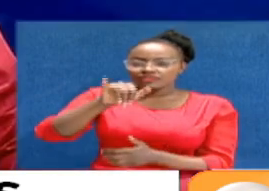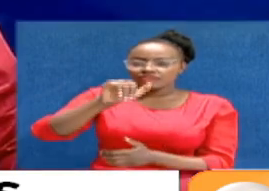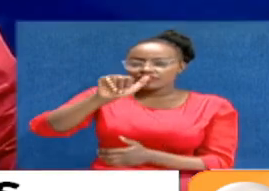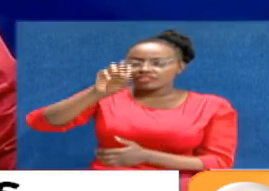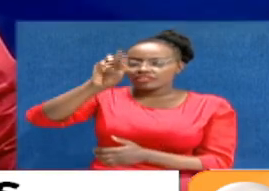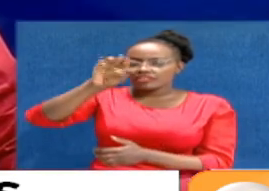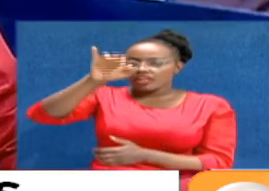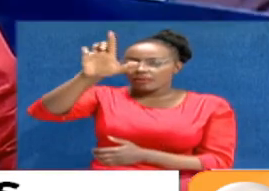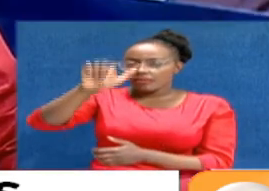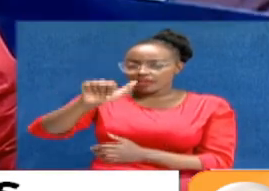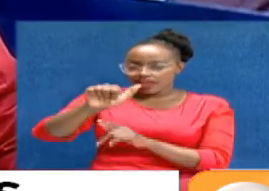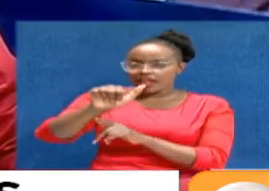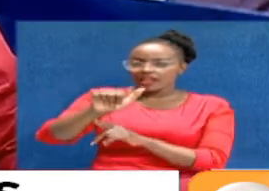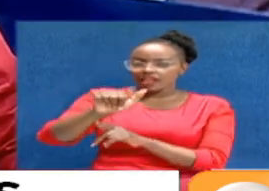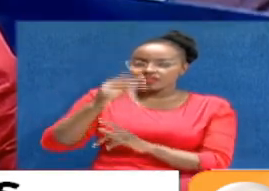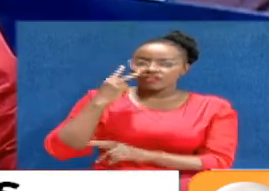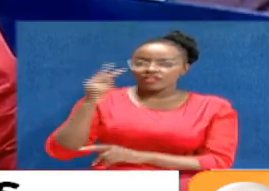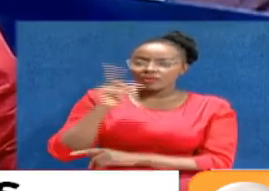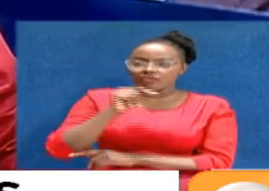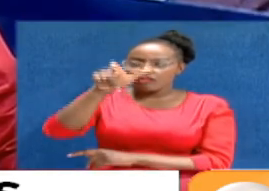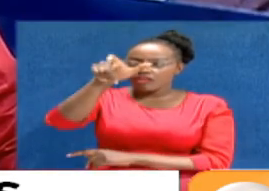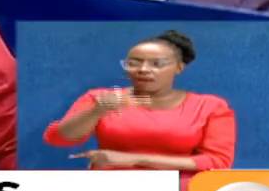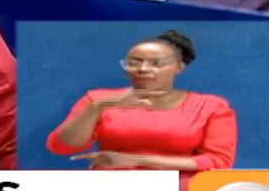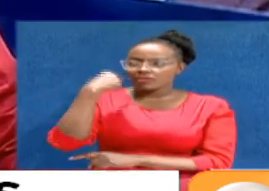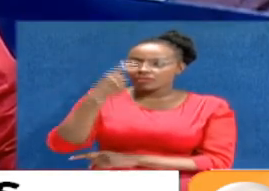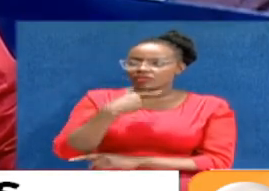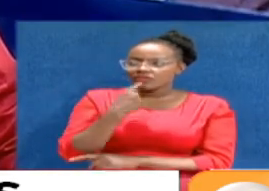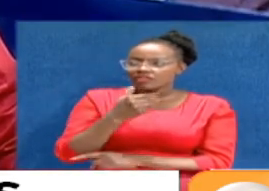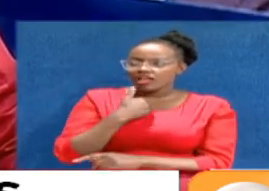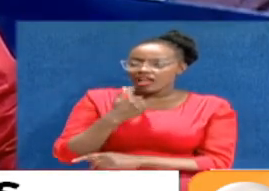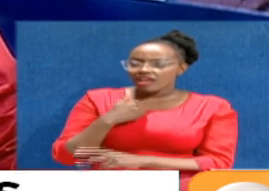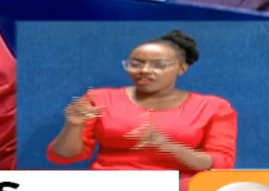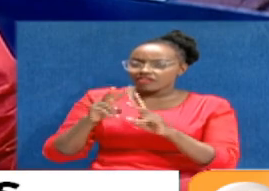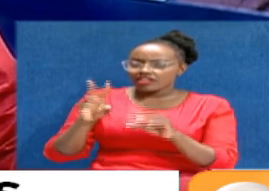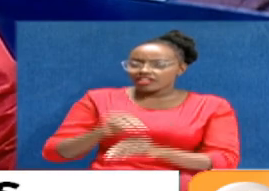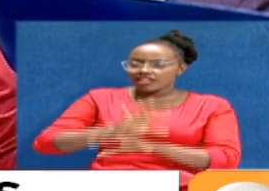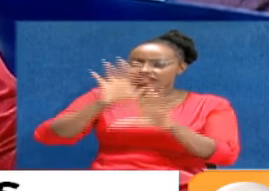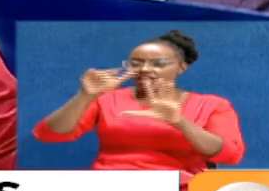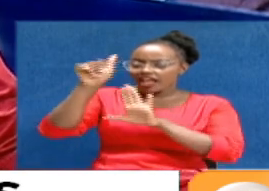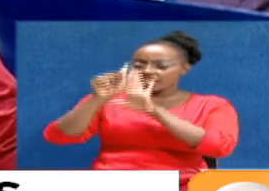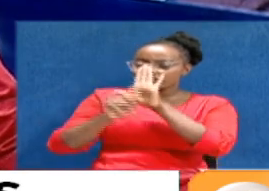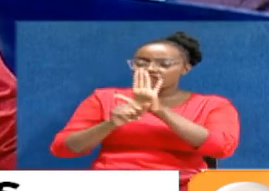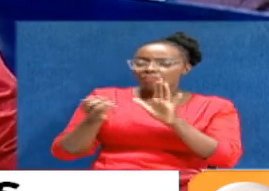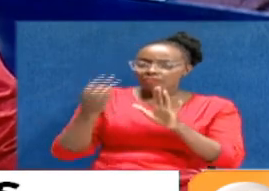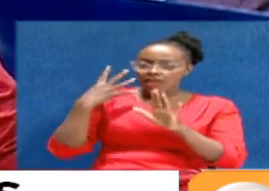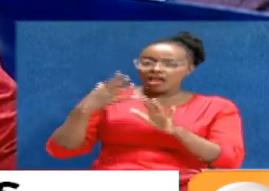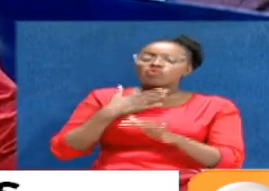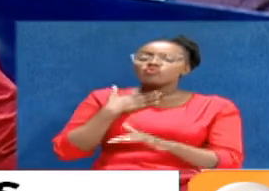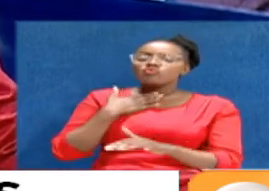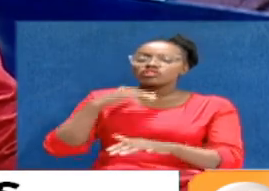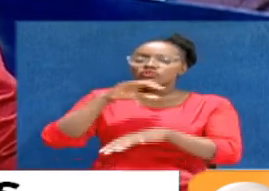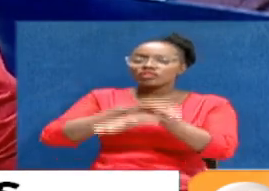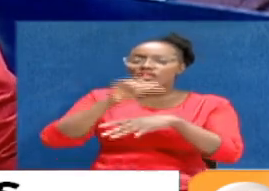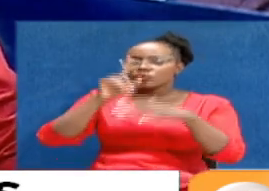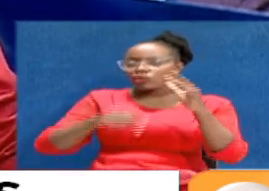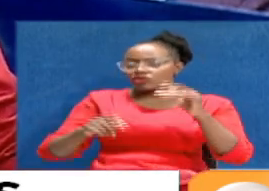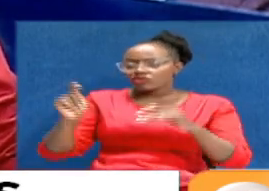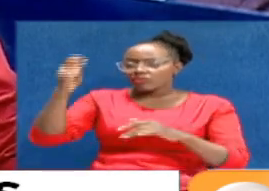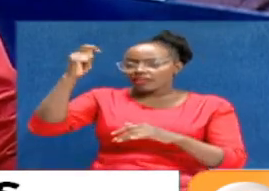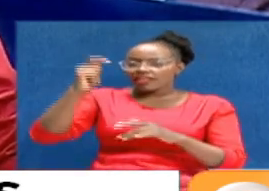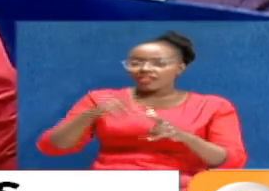Jamila, she looked like someone who came with a very clear agenda. She knew what she wanted to get from